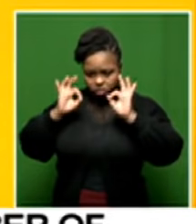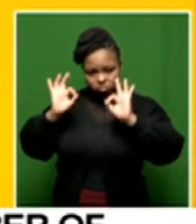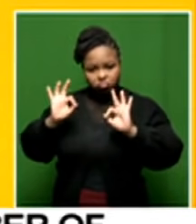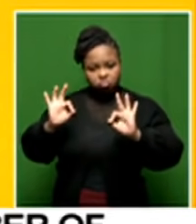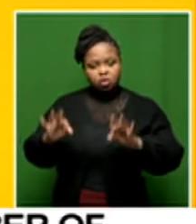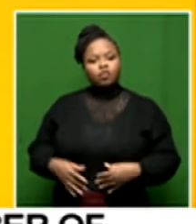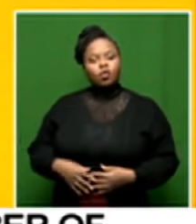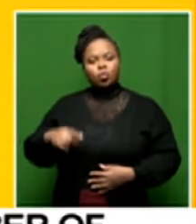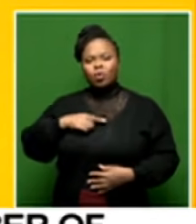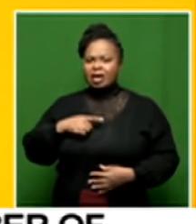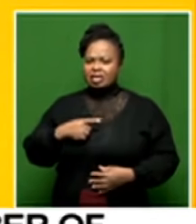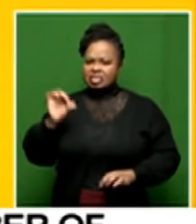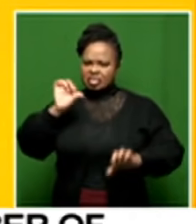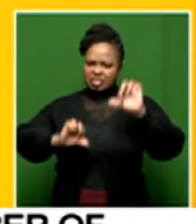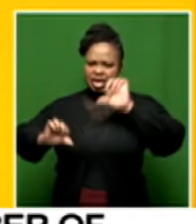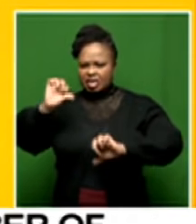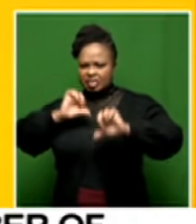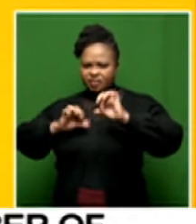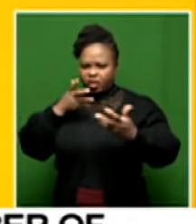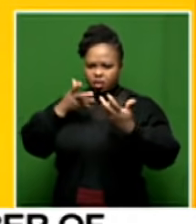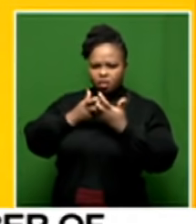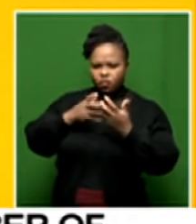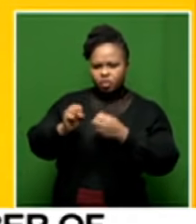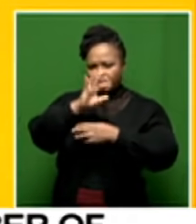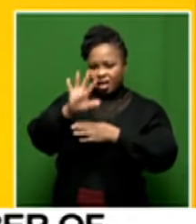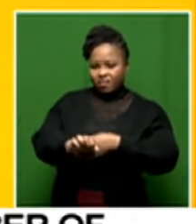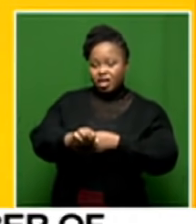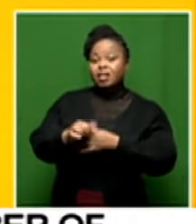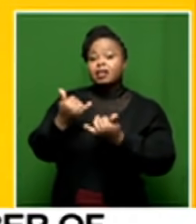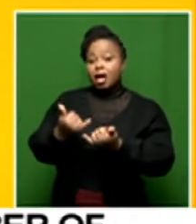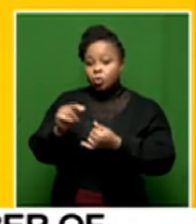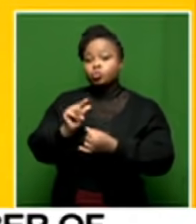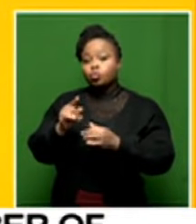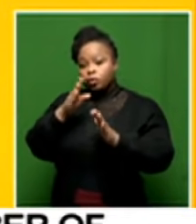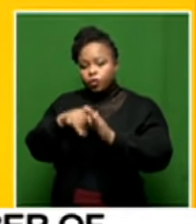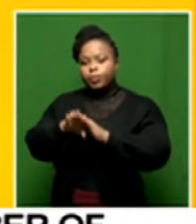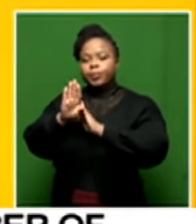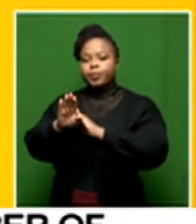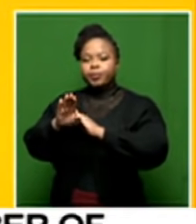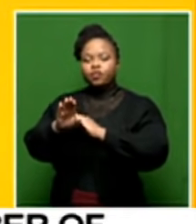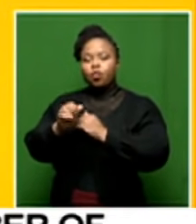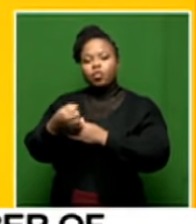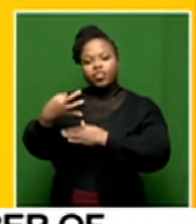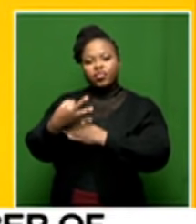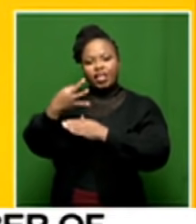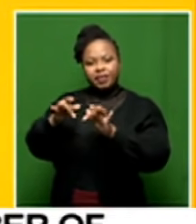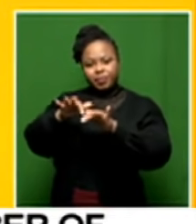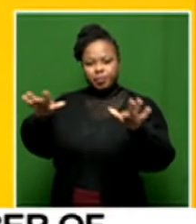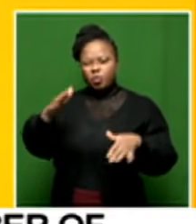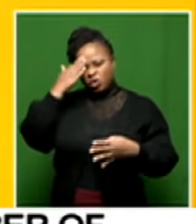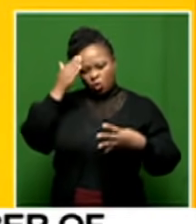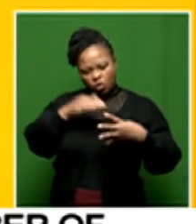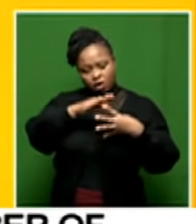of the scientific meaning behind South Africa entering into a third wave? We know about the 4 provinces of